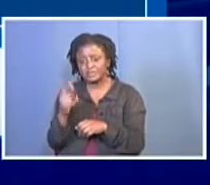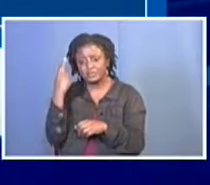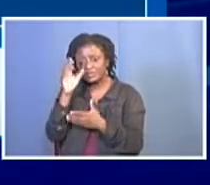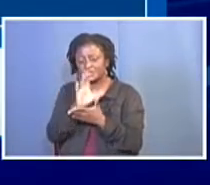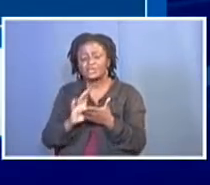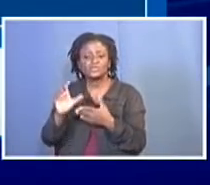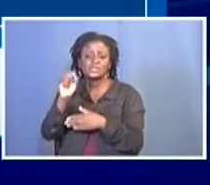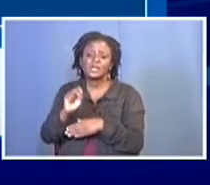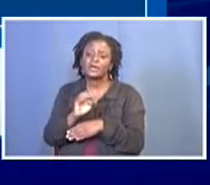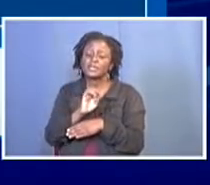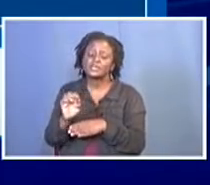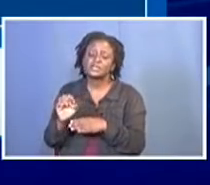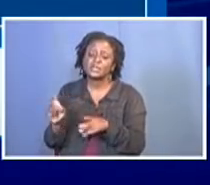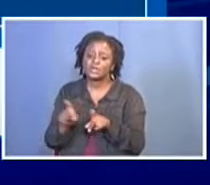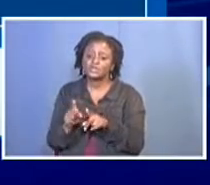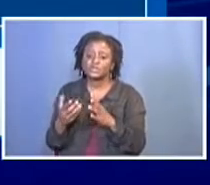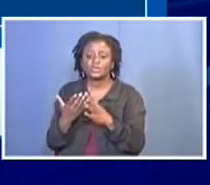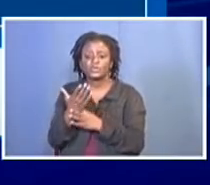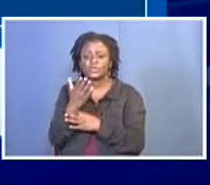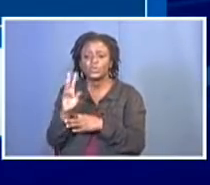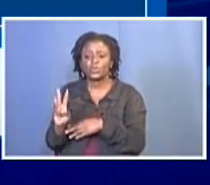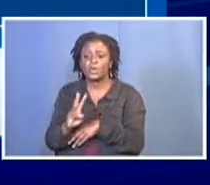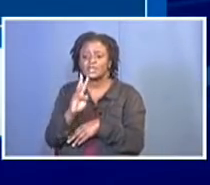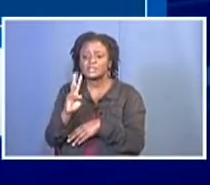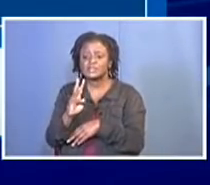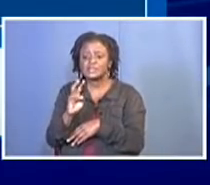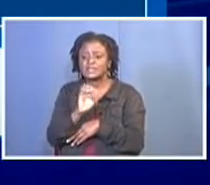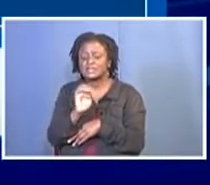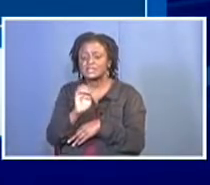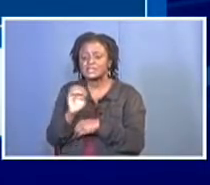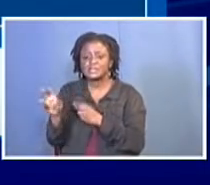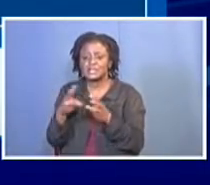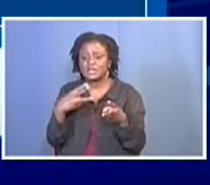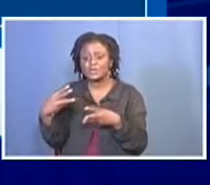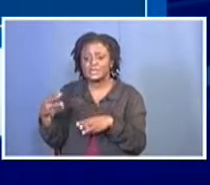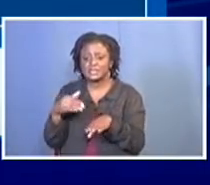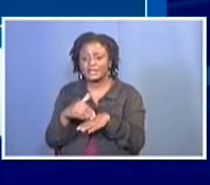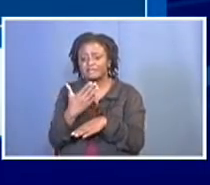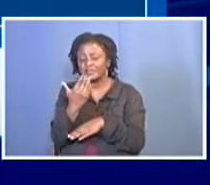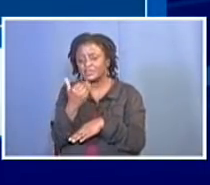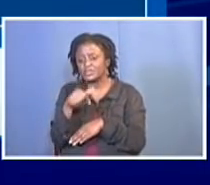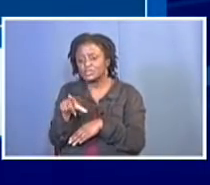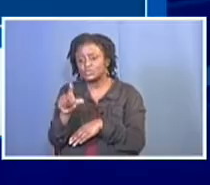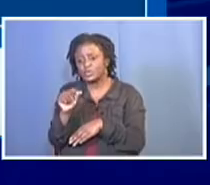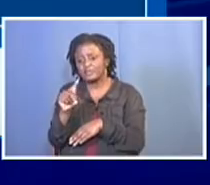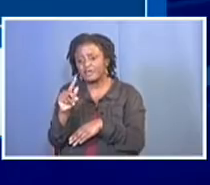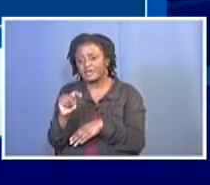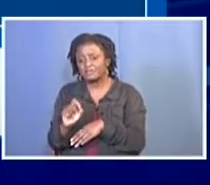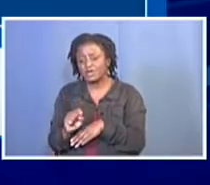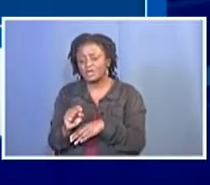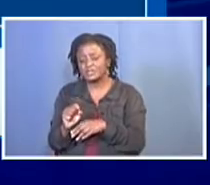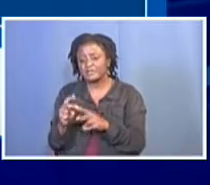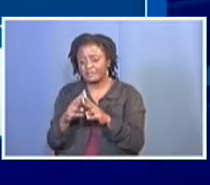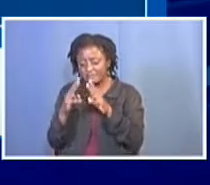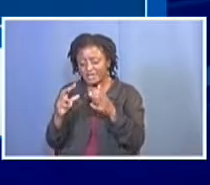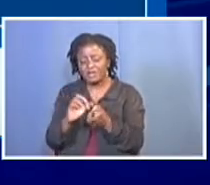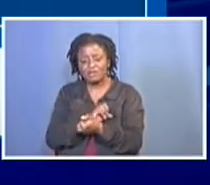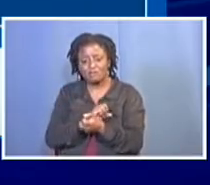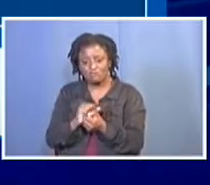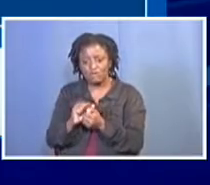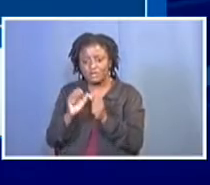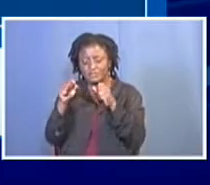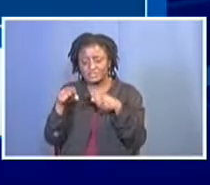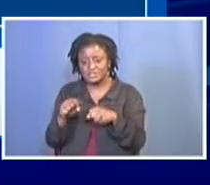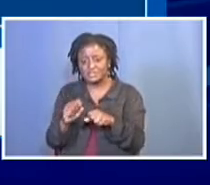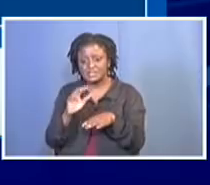southeastern islands, also through Wednesday, easterly flow at 15 to 25 knots, very rough seas at 5 to 8 feet over the ocean. So